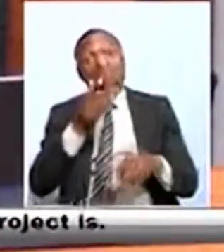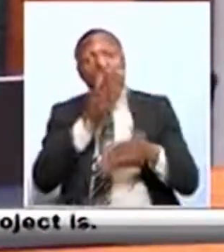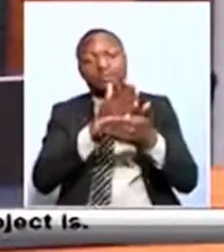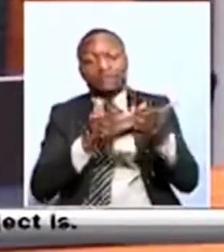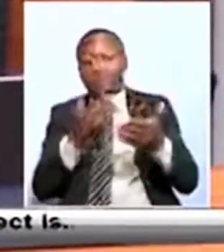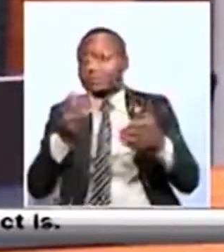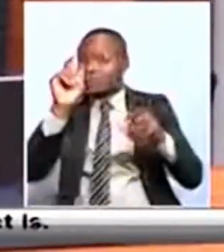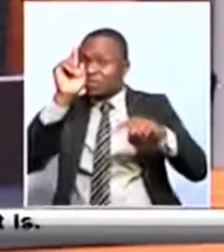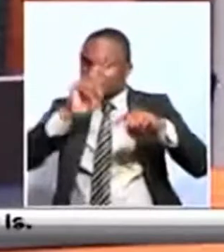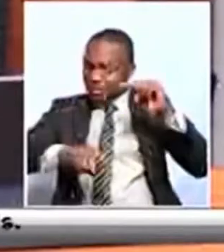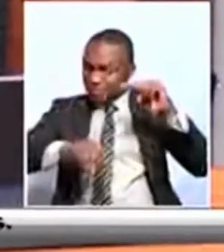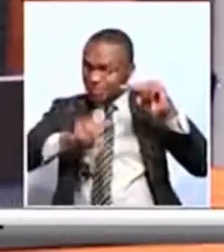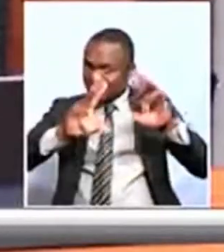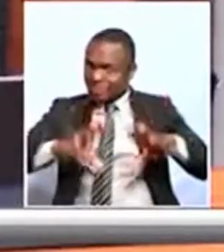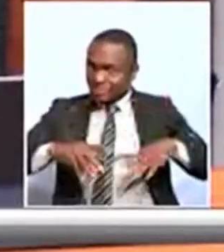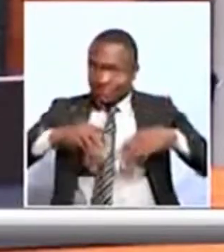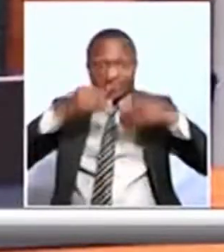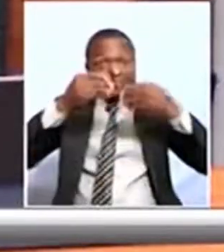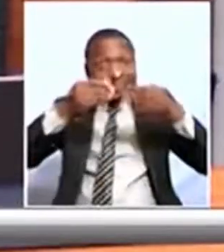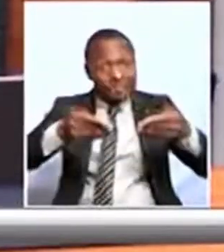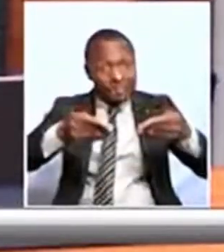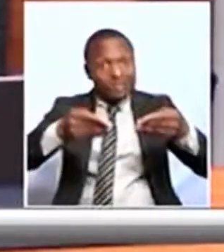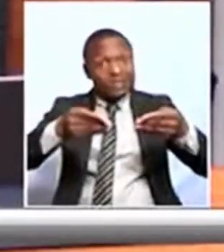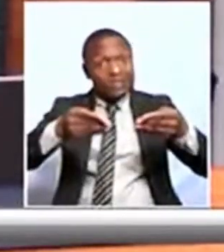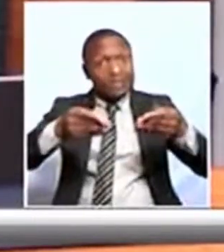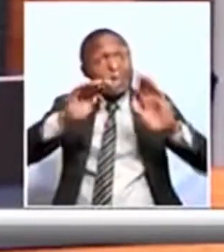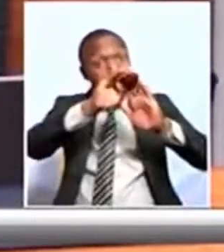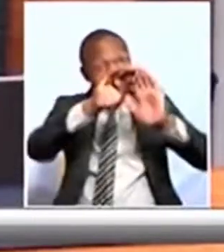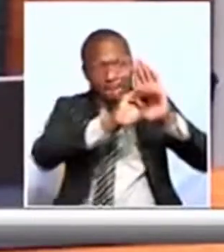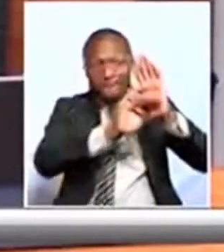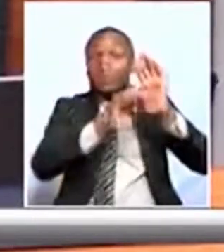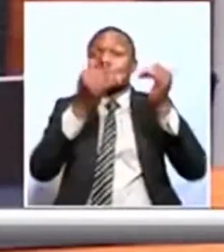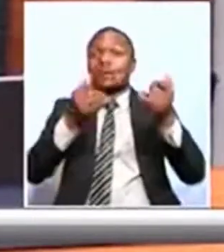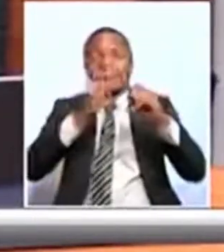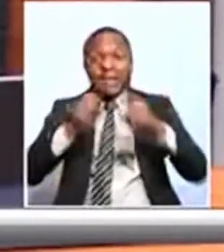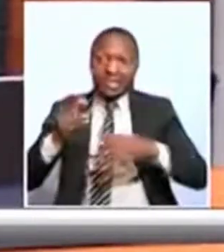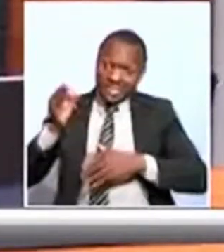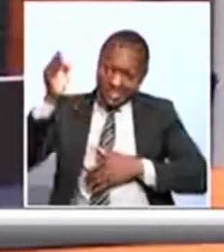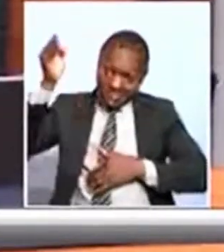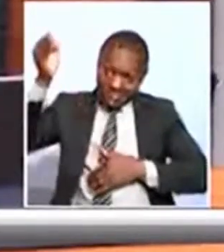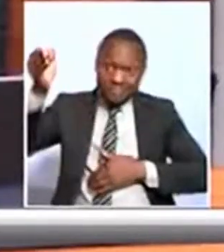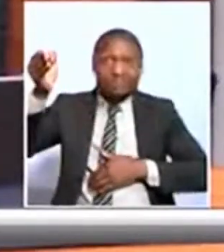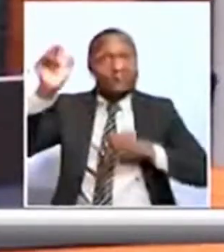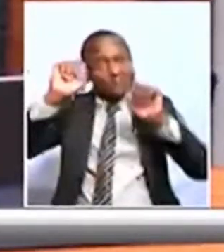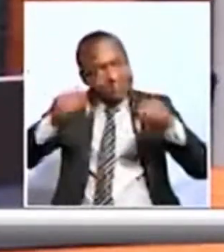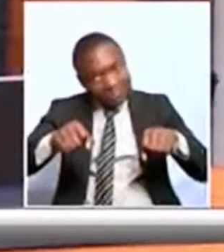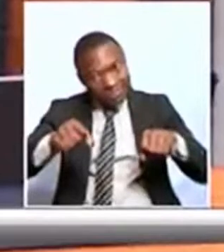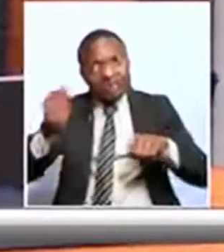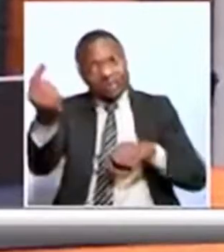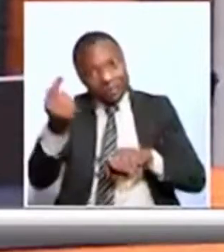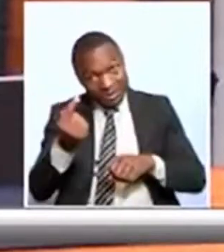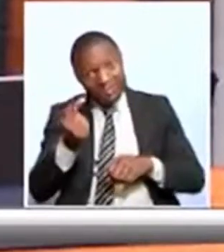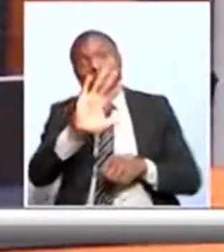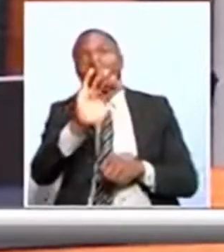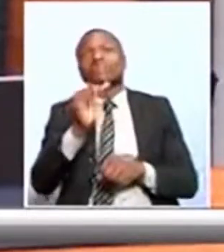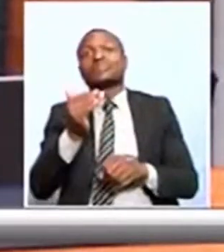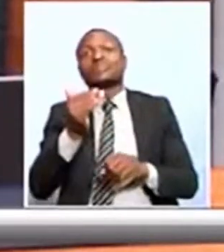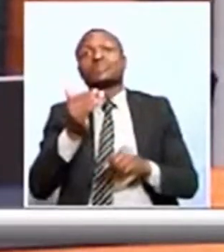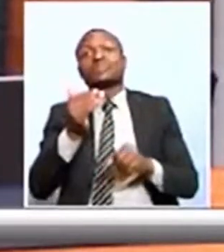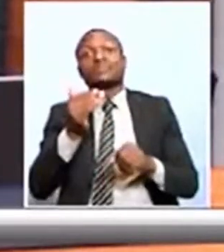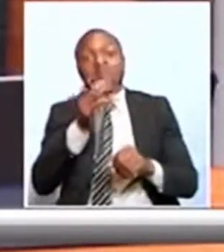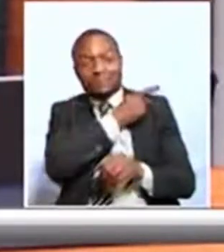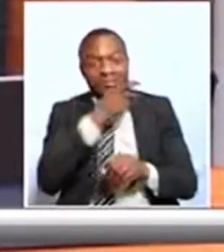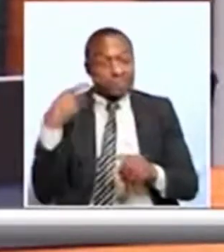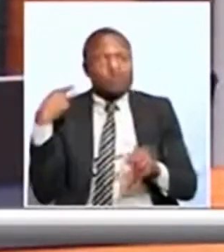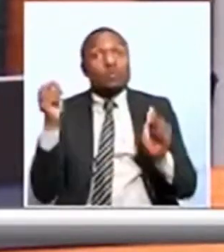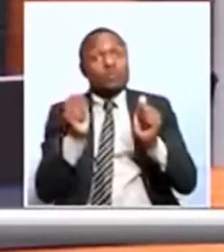can't give stock now, but in future, maybe you come back to this house with the list